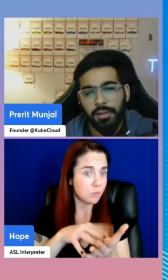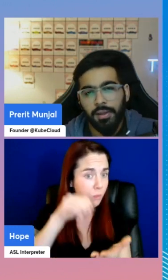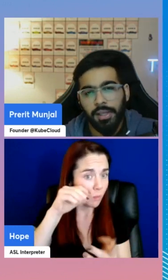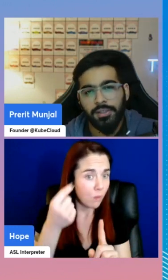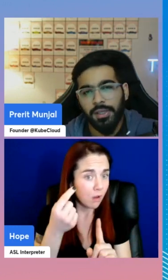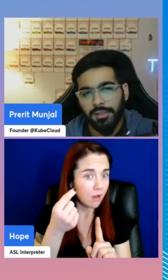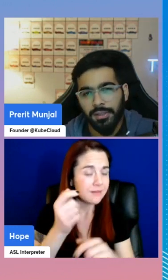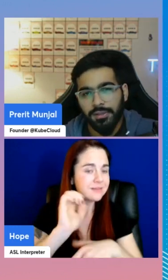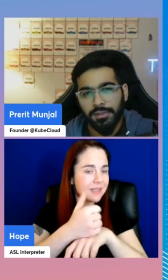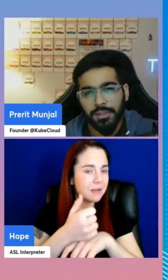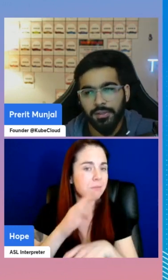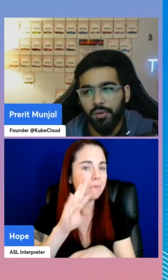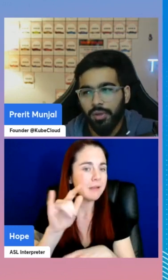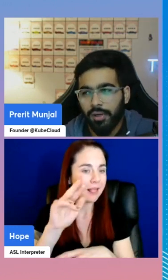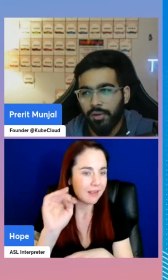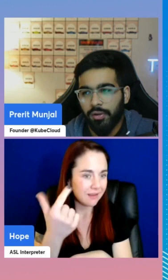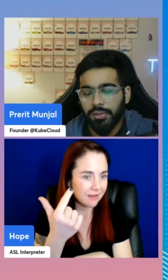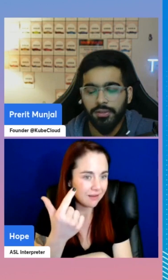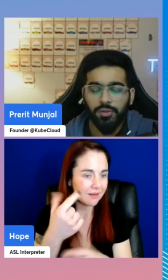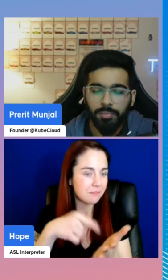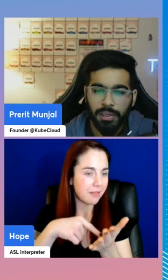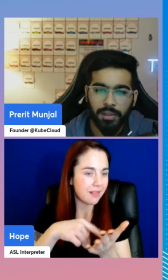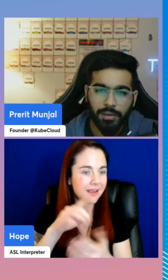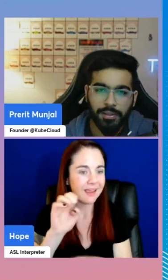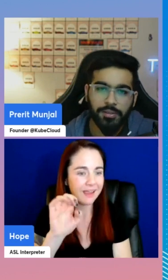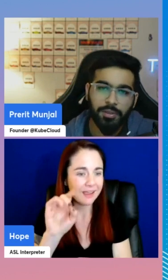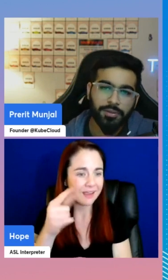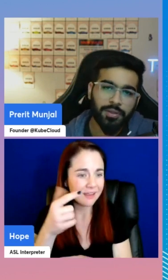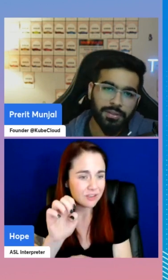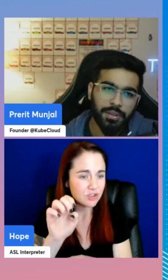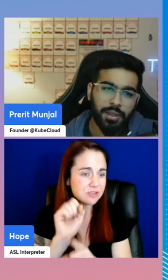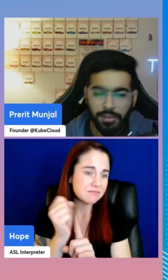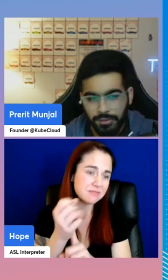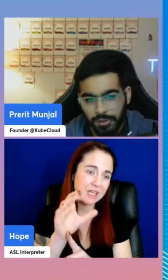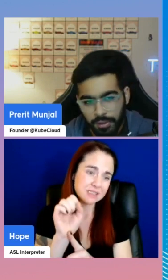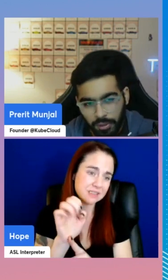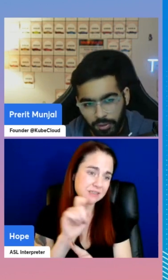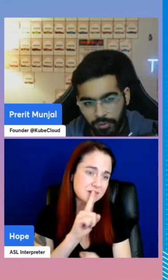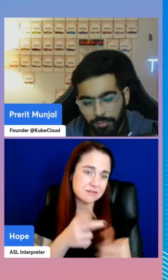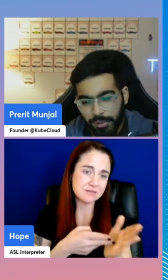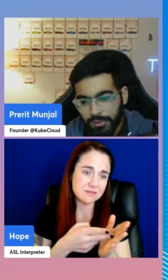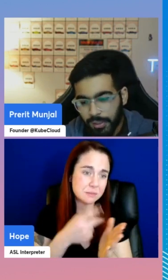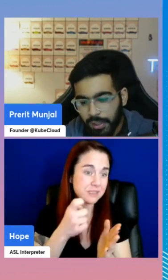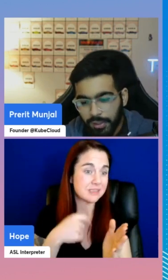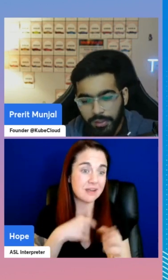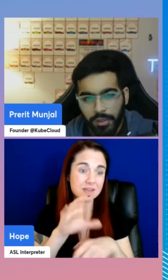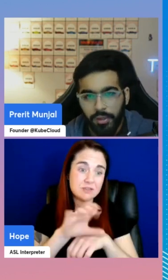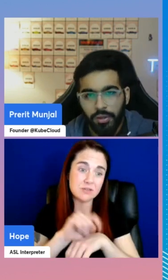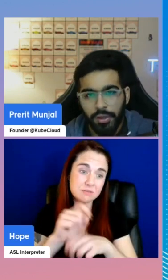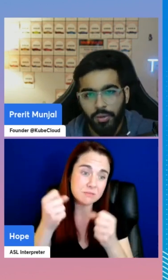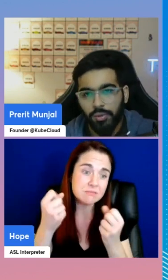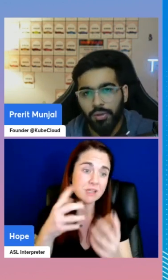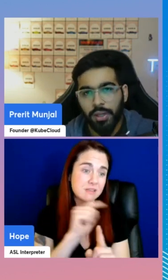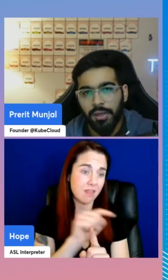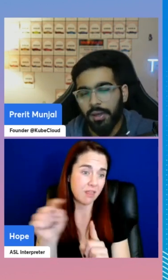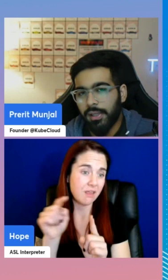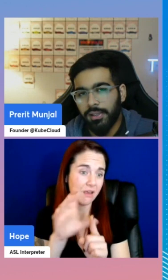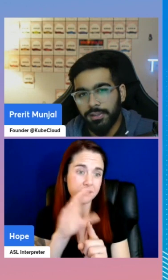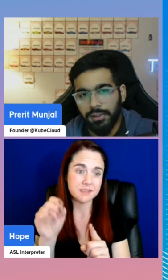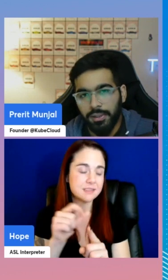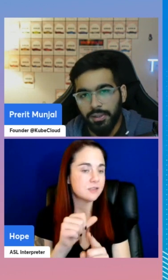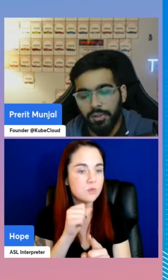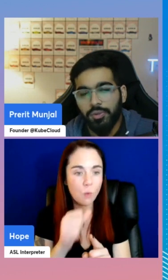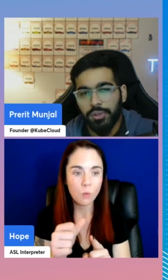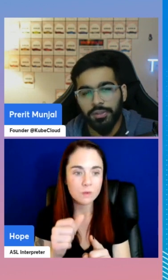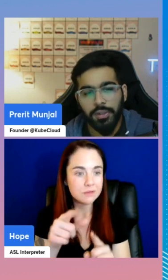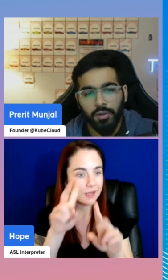up billing edge cases. Just look at your just do billing analysis, because I consult a lot of companies, and then they don't